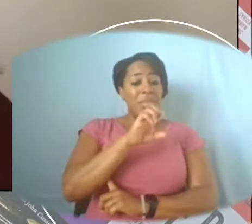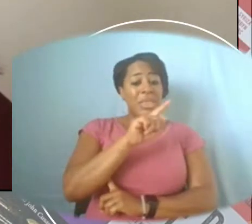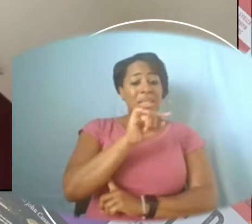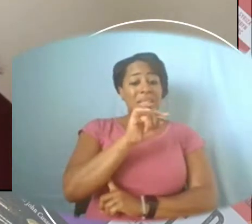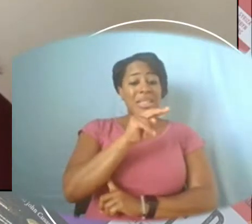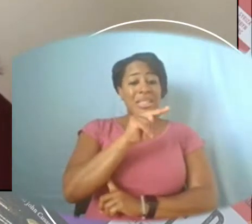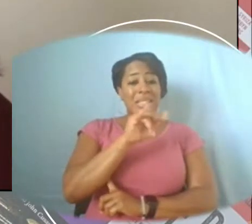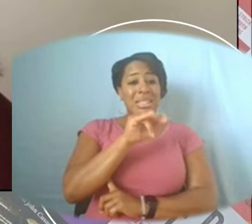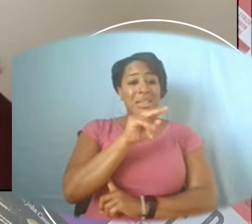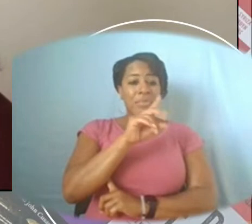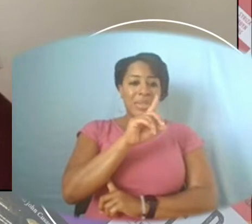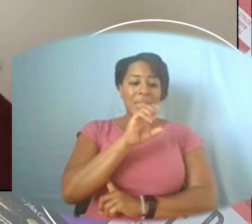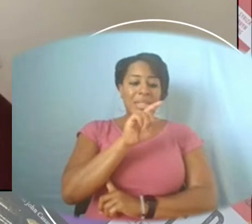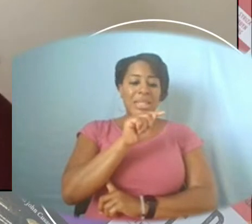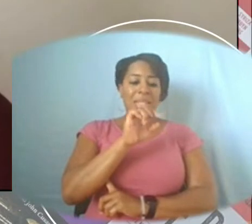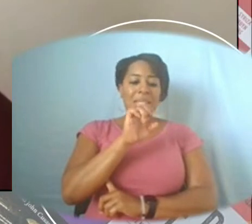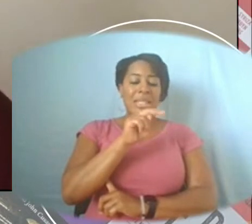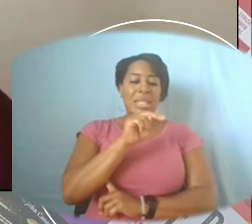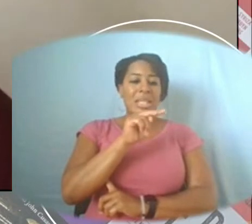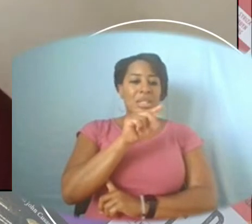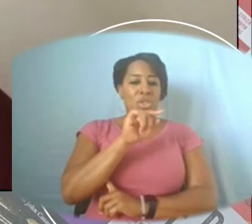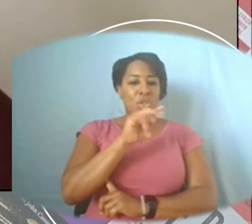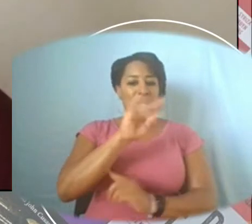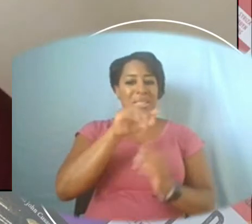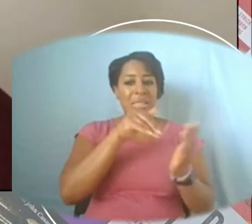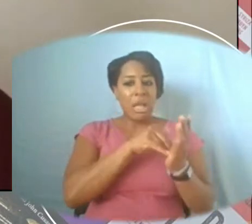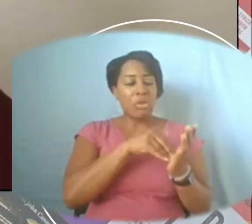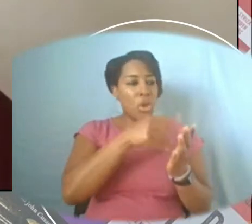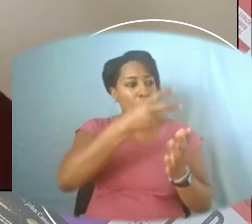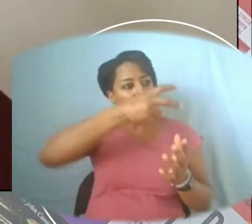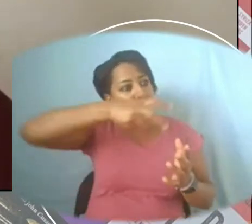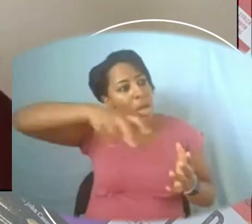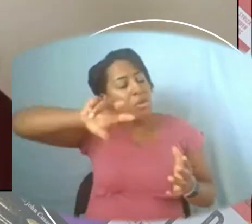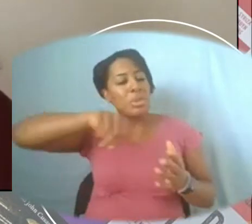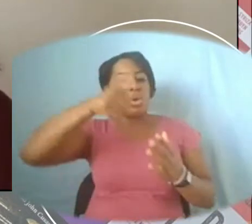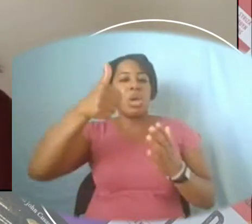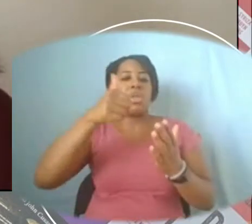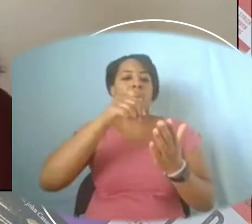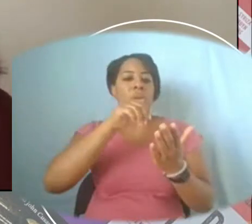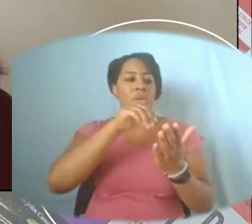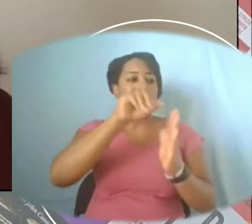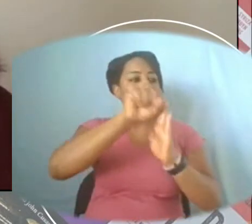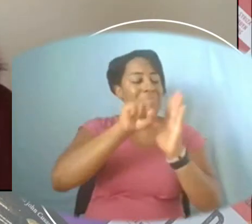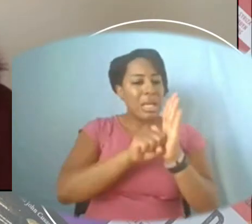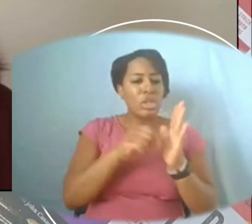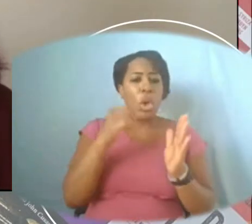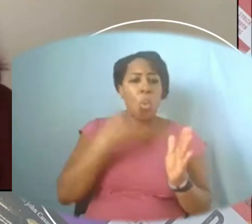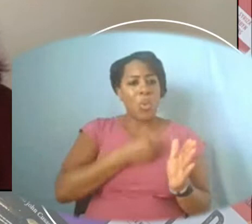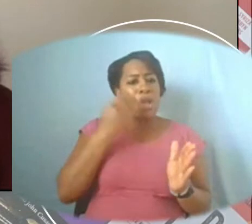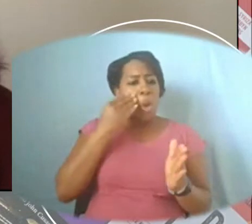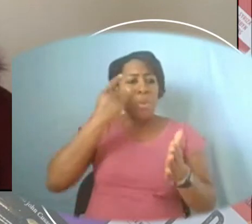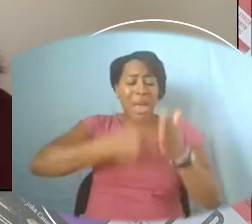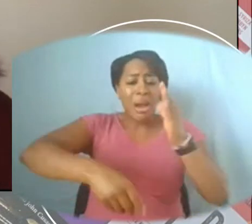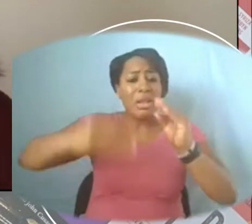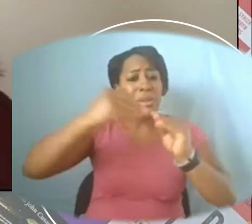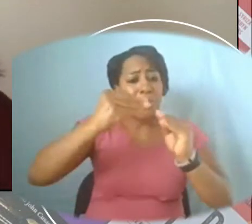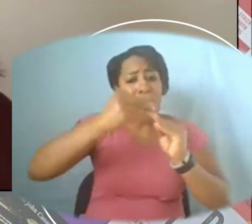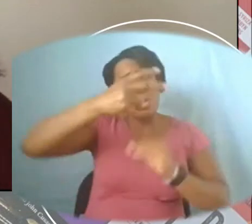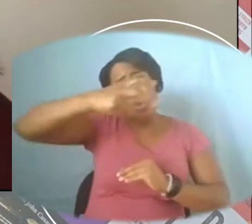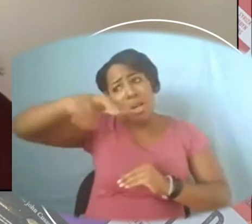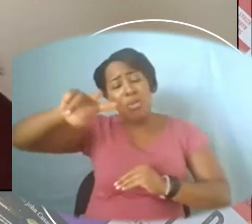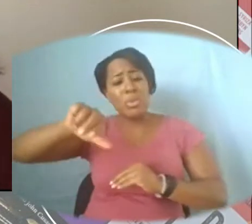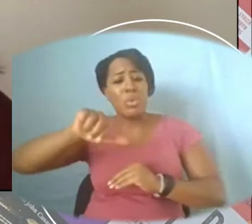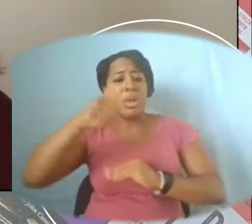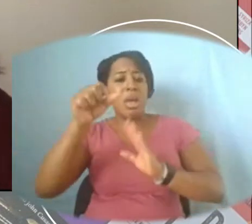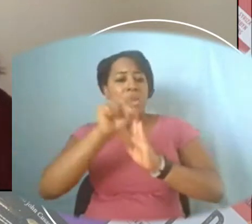states. And so, of course, we know then they're paying even more to transfer them to another state and isolating them